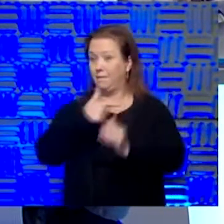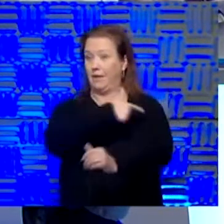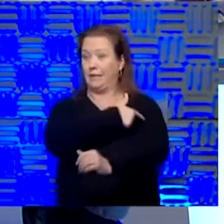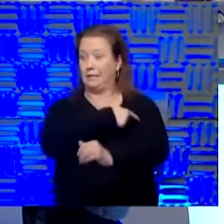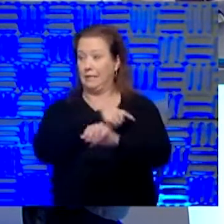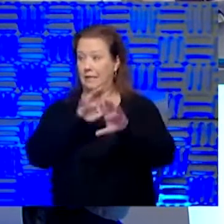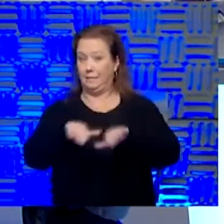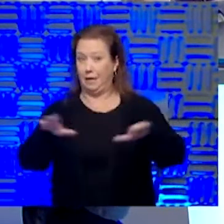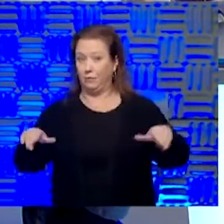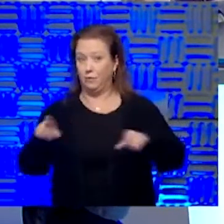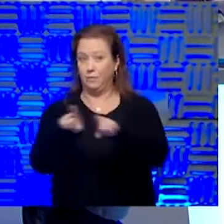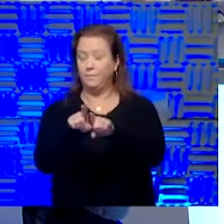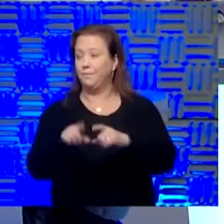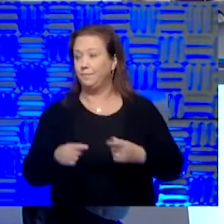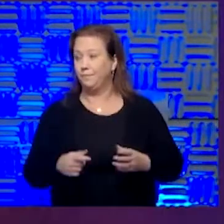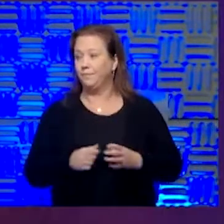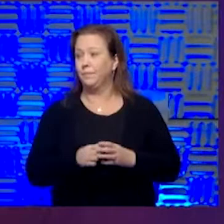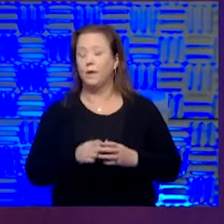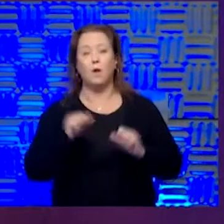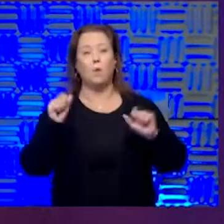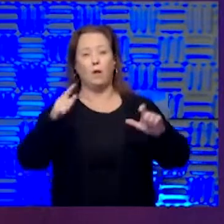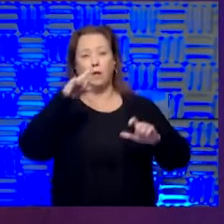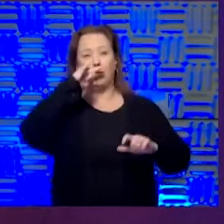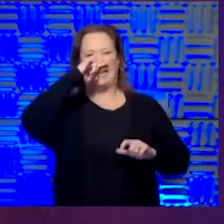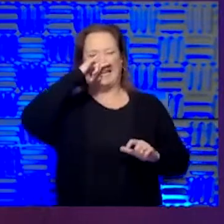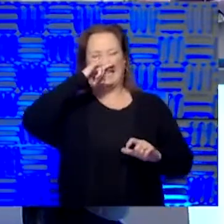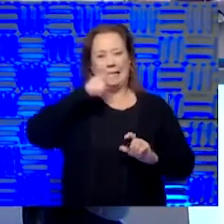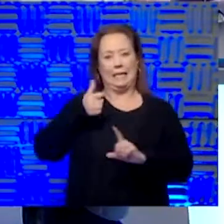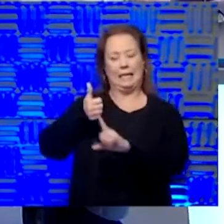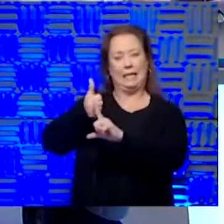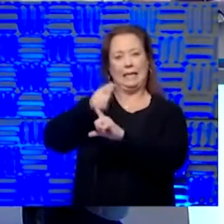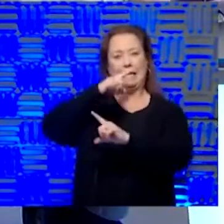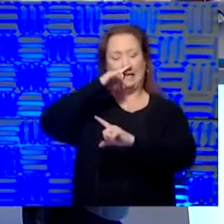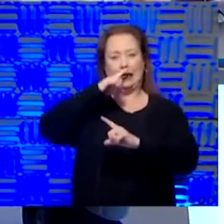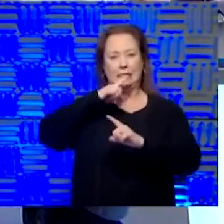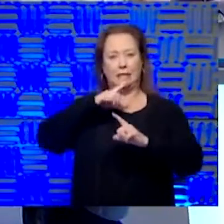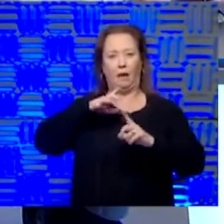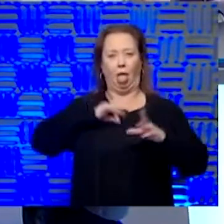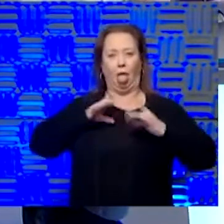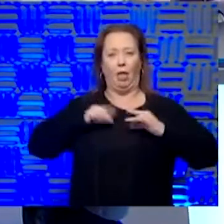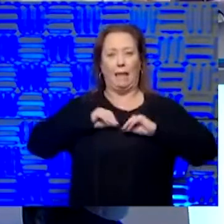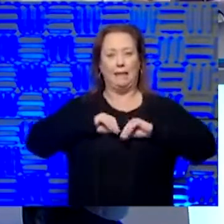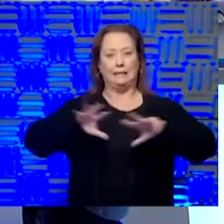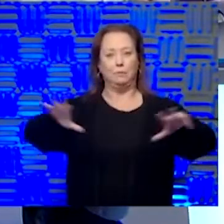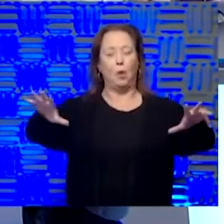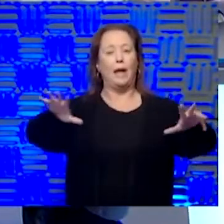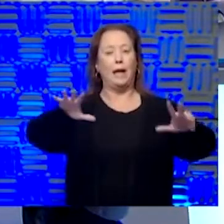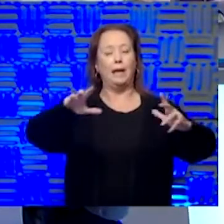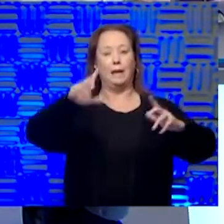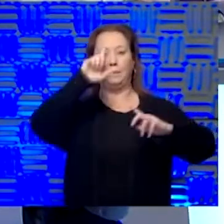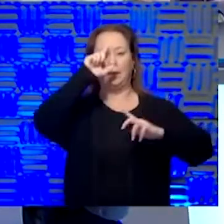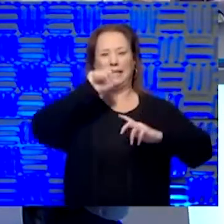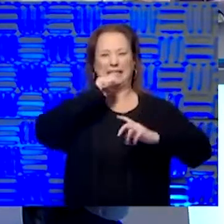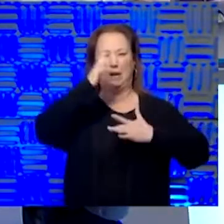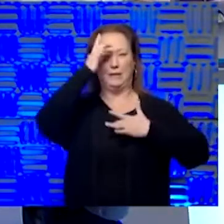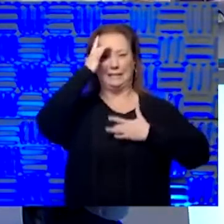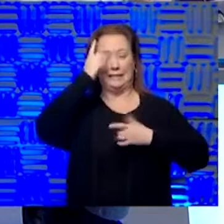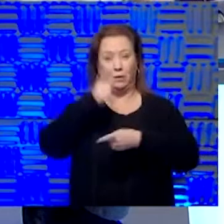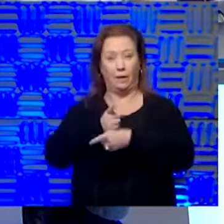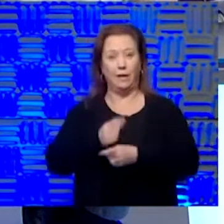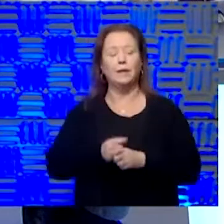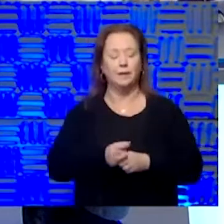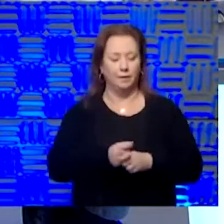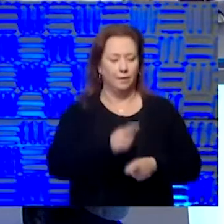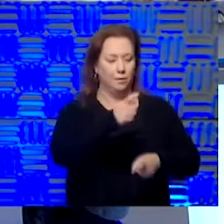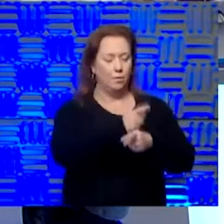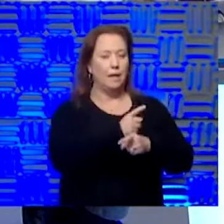main. Well, Because we all know Yeah. the kids are like the vector. Yes. They spread Yeah, the this vector. disease because they don't even hardly get sick. right. Well,